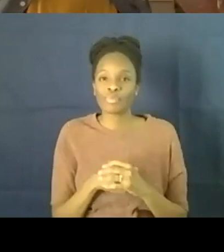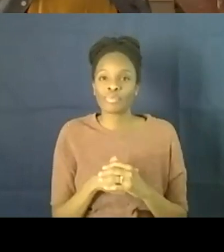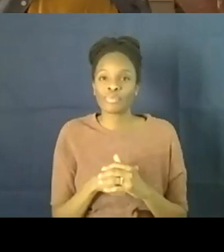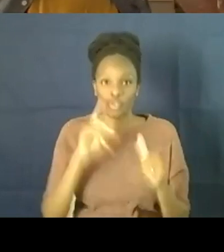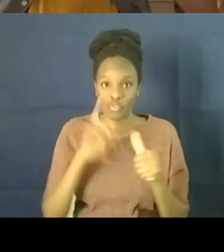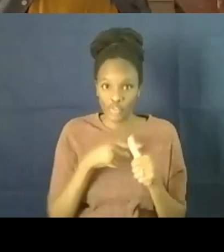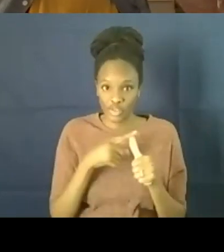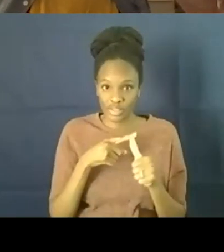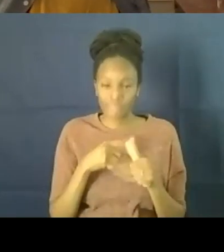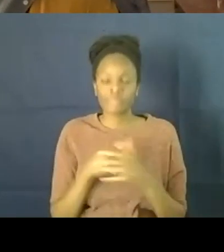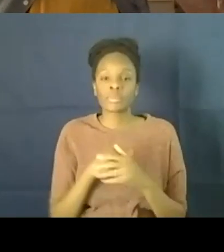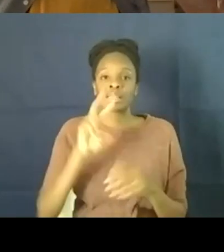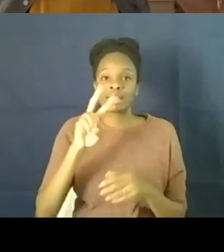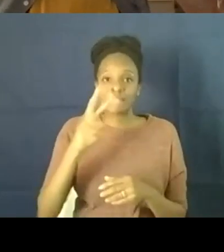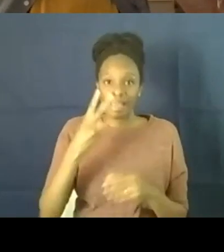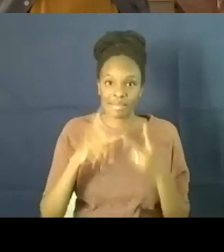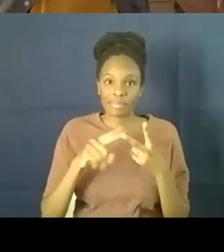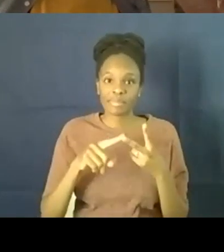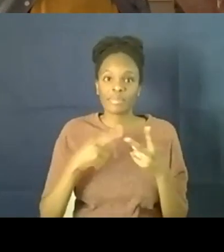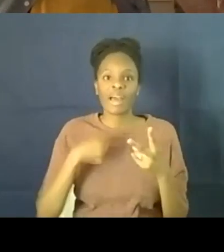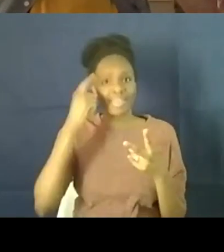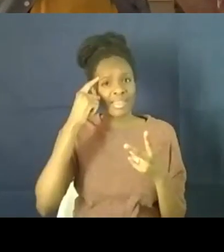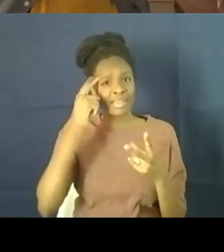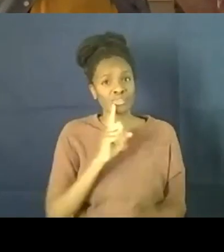but secondly, I think that is true.